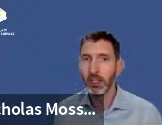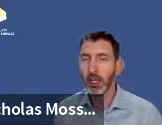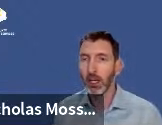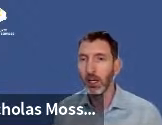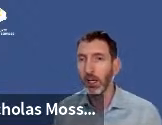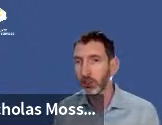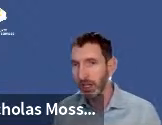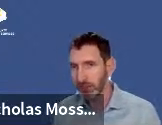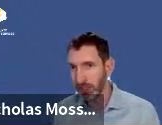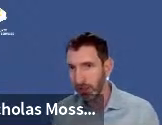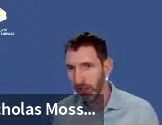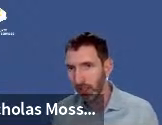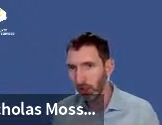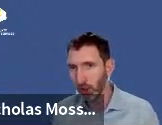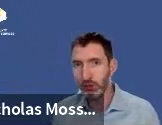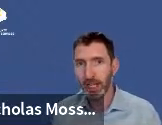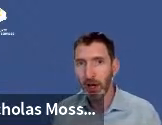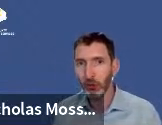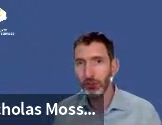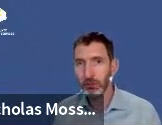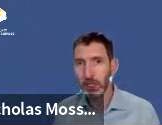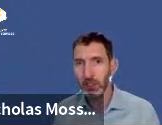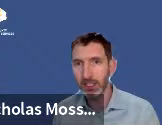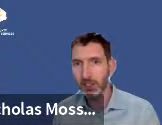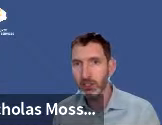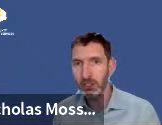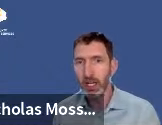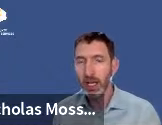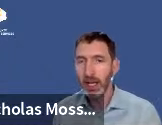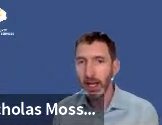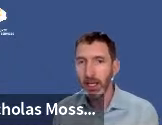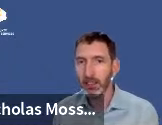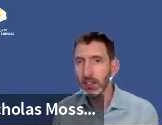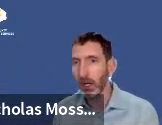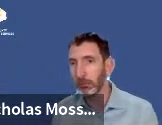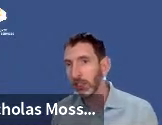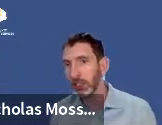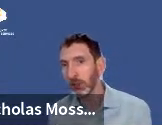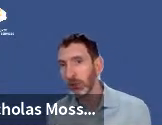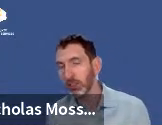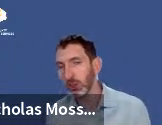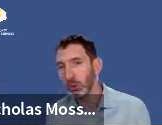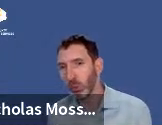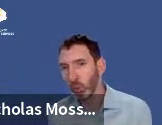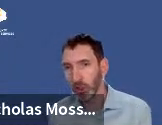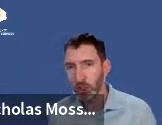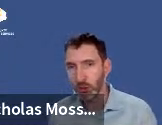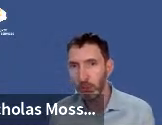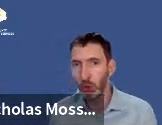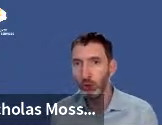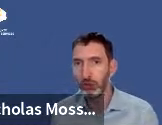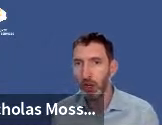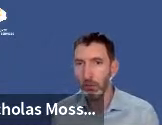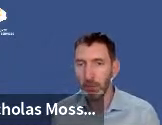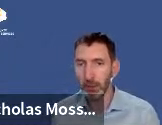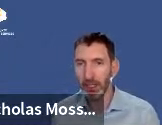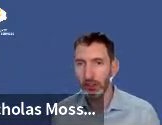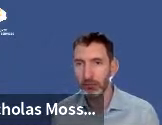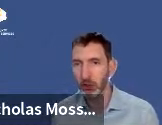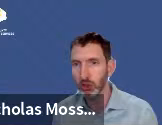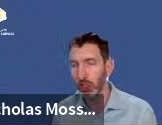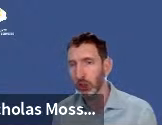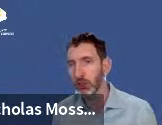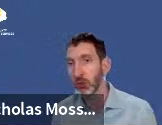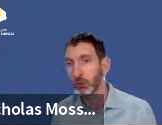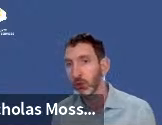COVID, addressing the COVID health disparities, and continuing to work to improve our public